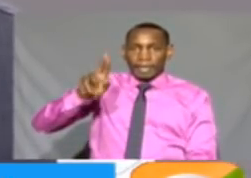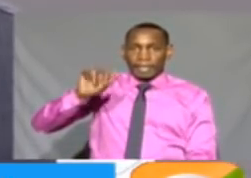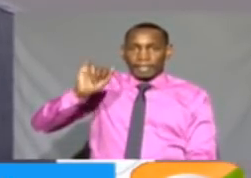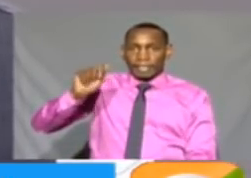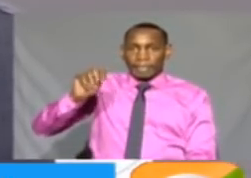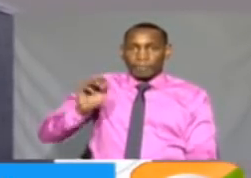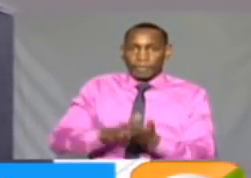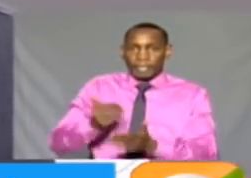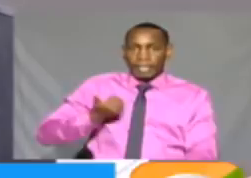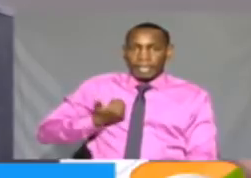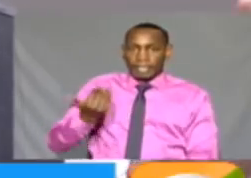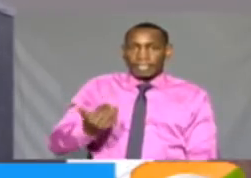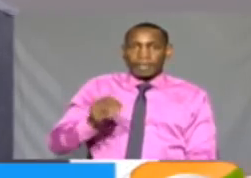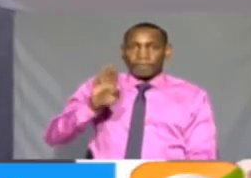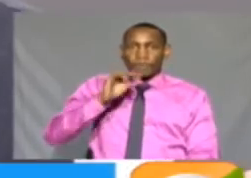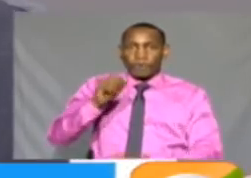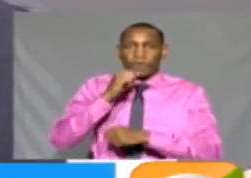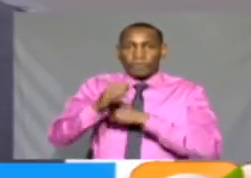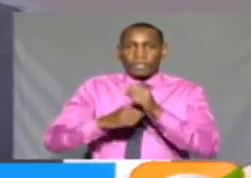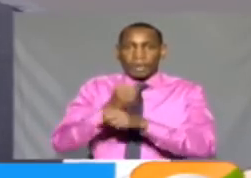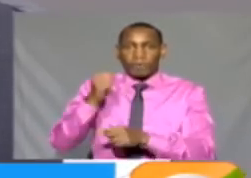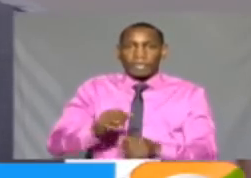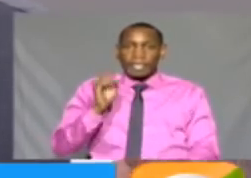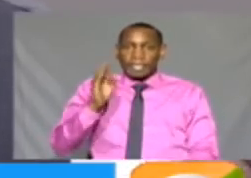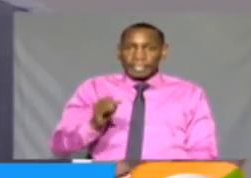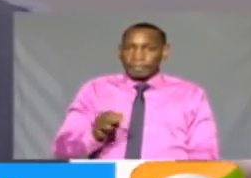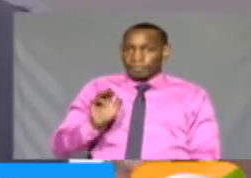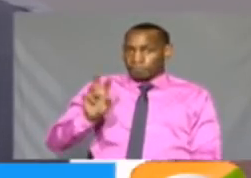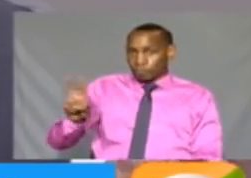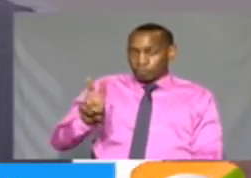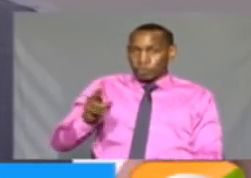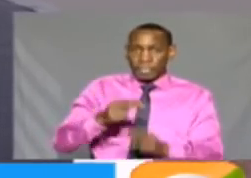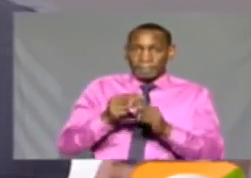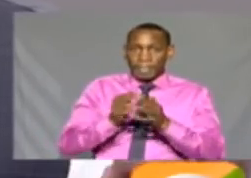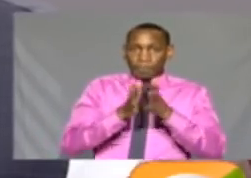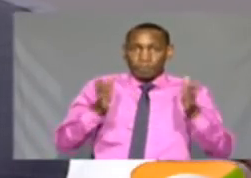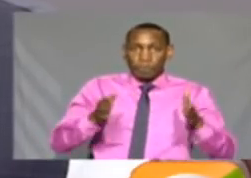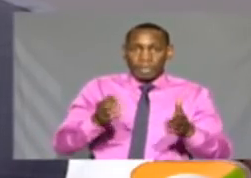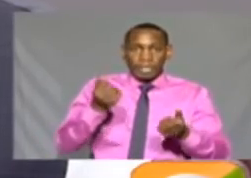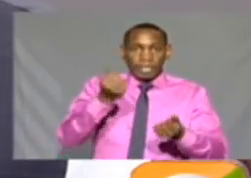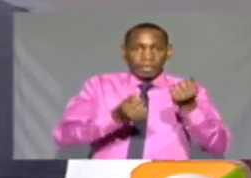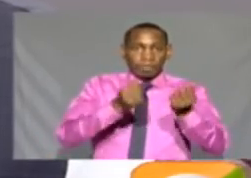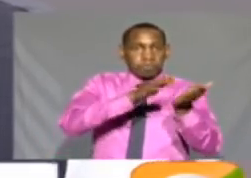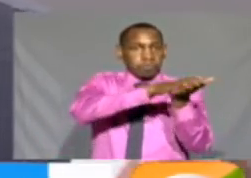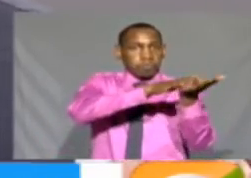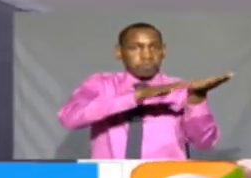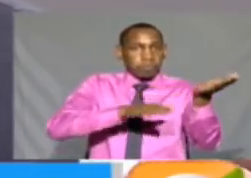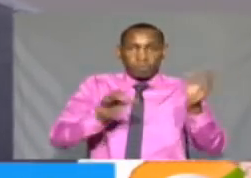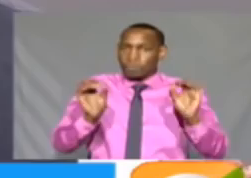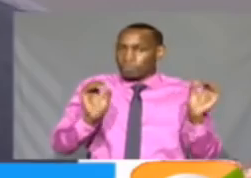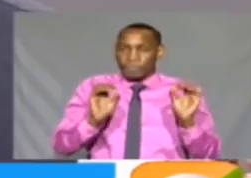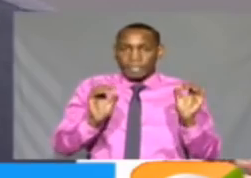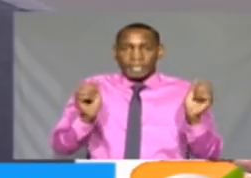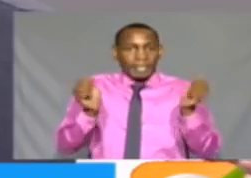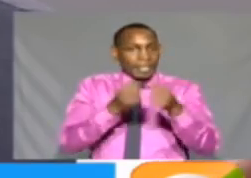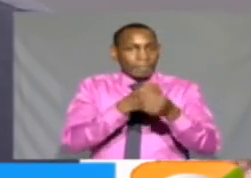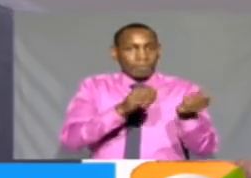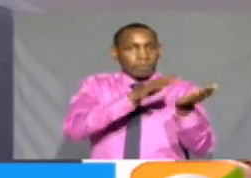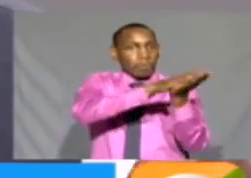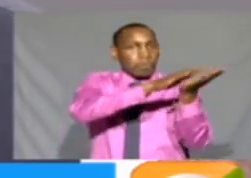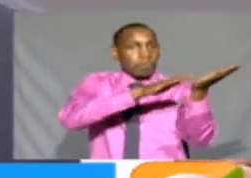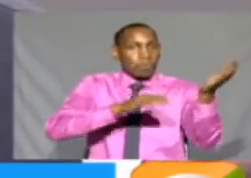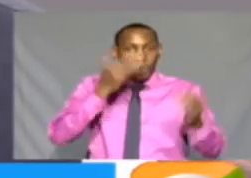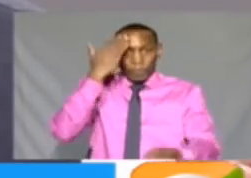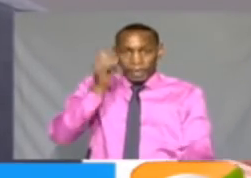four-year-old? Who are they? Mm. If it was a VIP, that vehicle would not even have gotten wet from that water. It can't touch the sea. Mm.